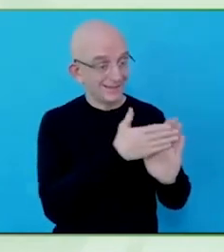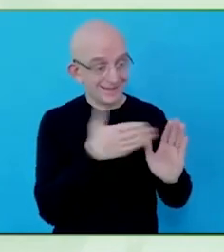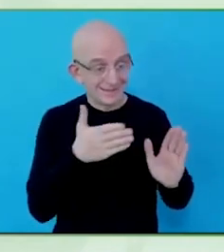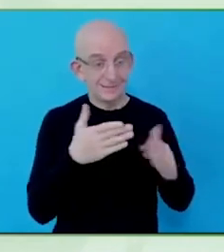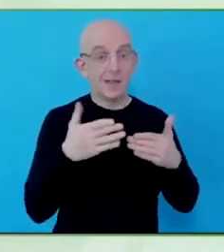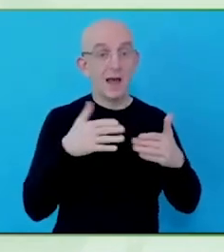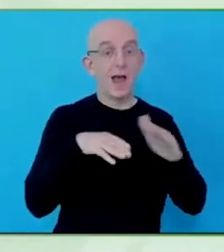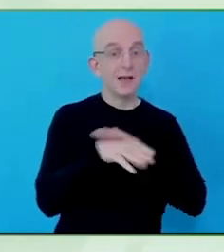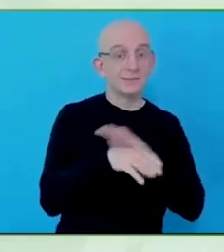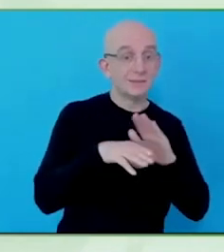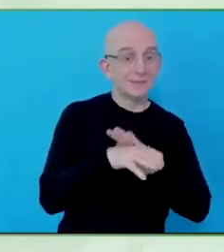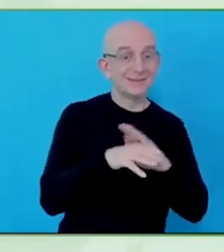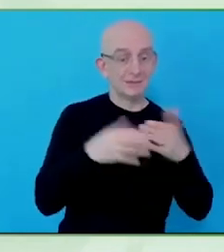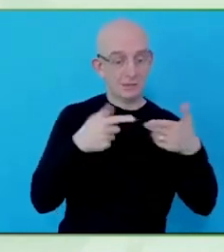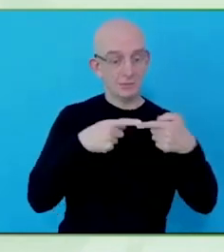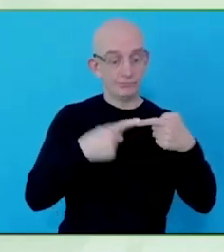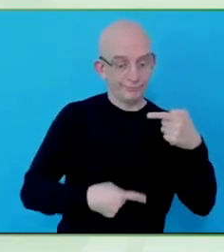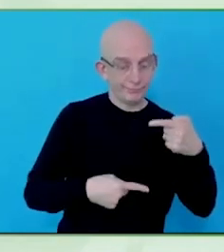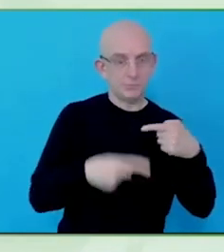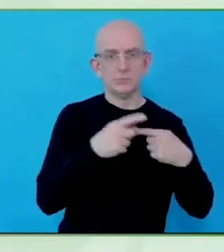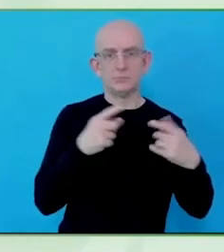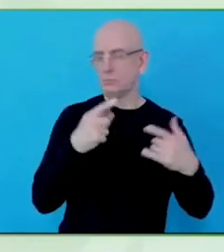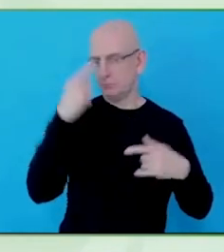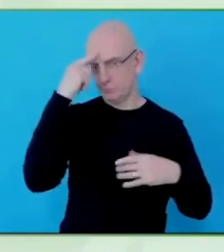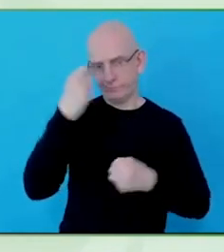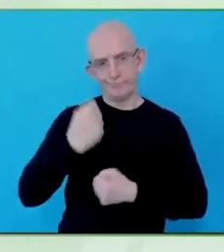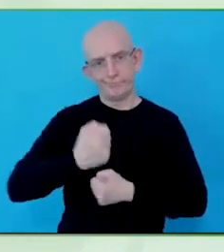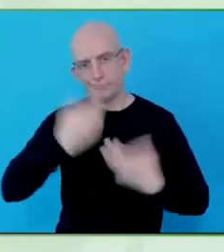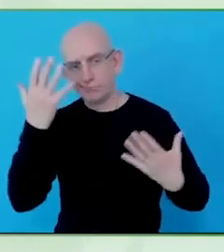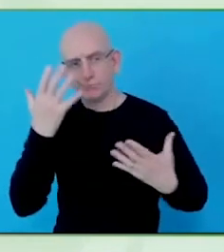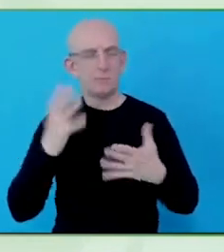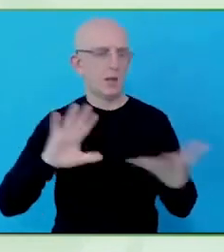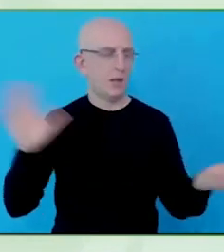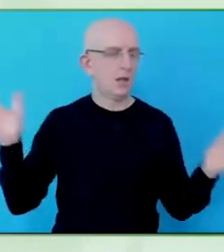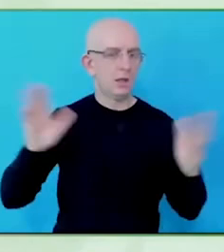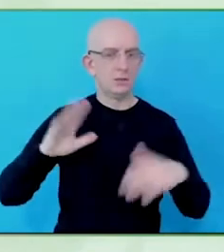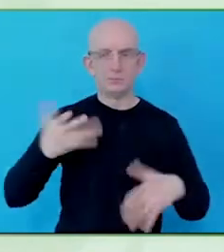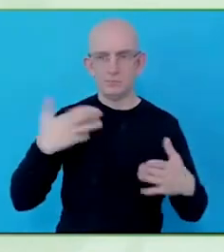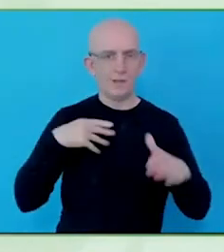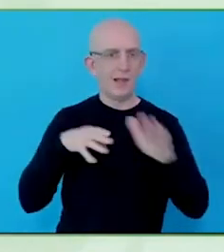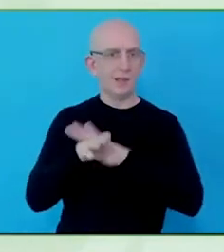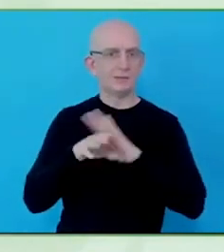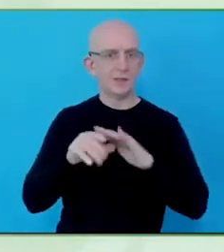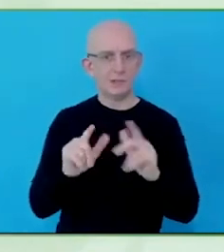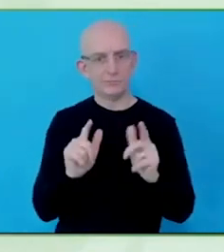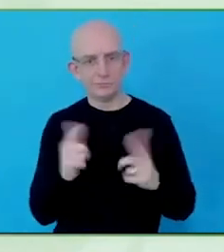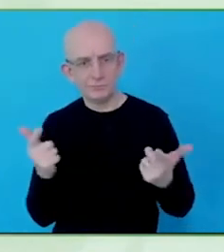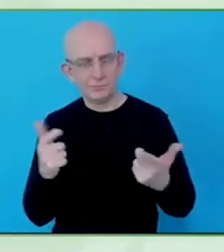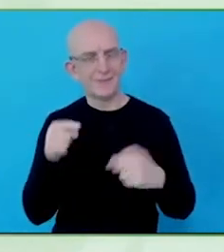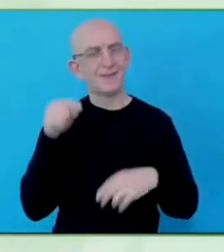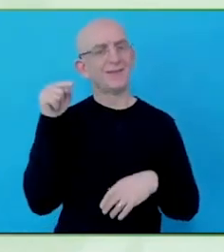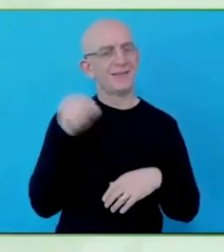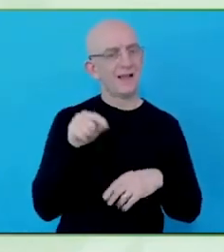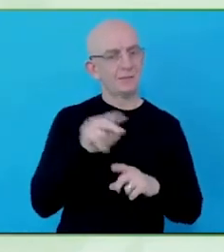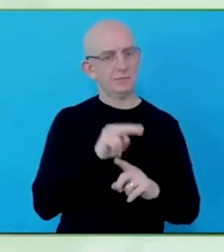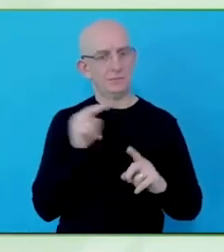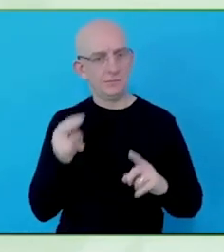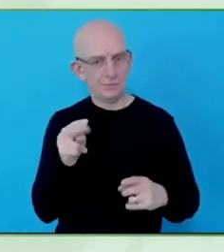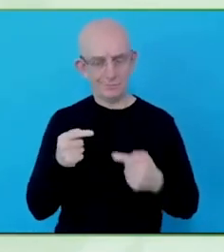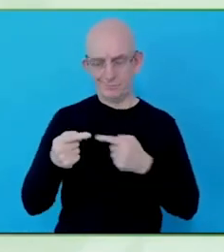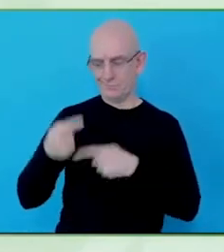need to make sure is, first of all, to have an accessible access point. That would be, in first instance, the device, whether it's the laptop, the